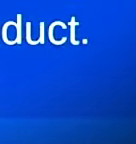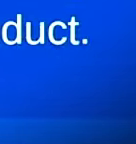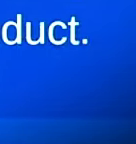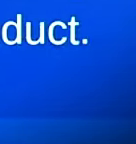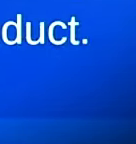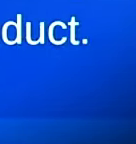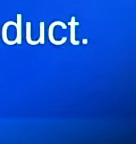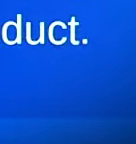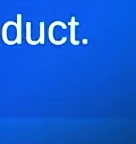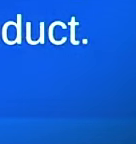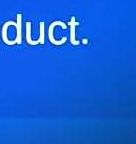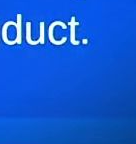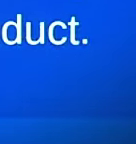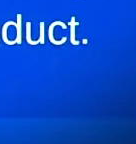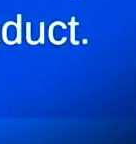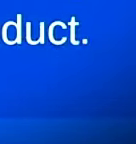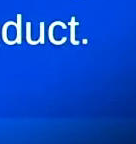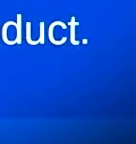Faith in